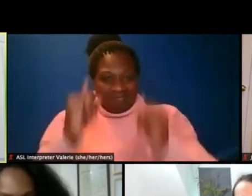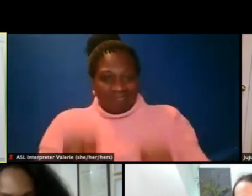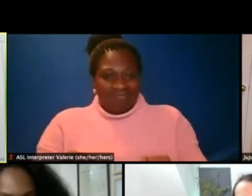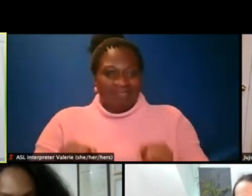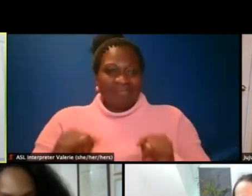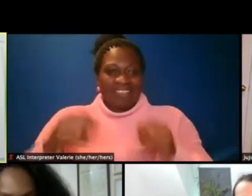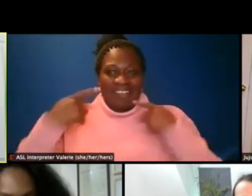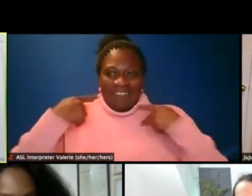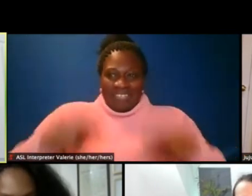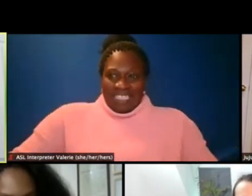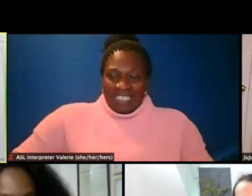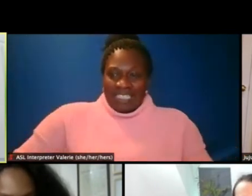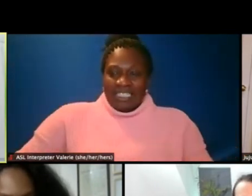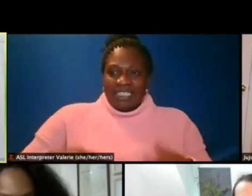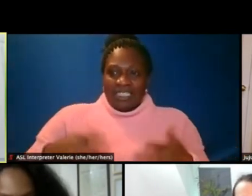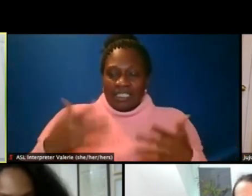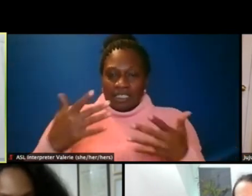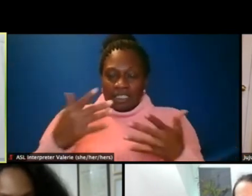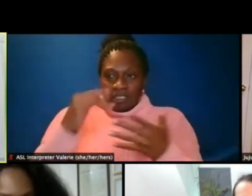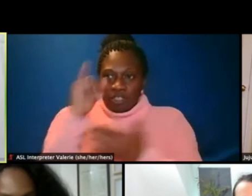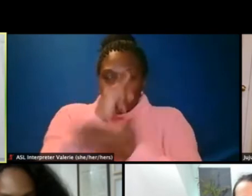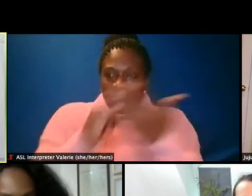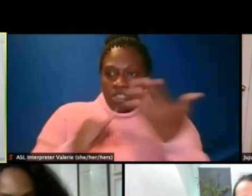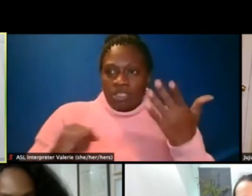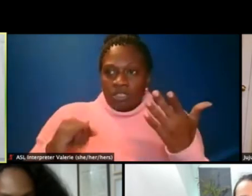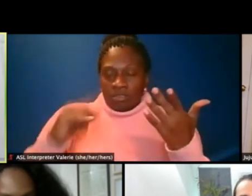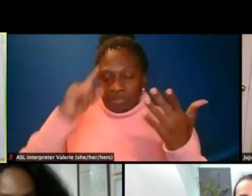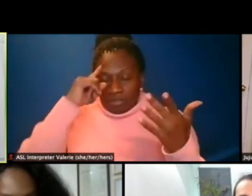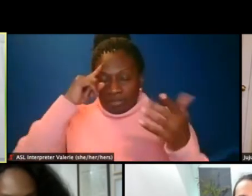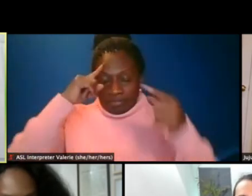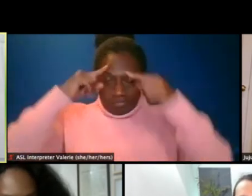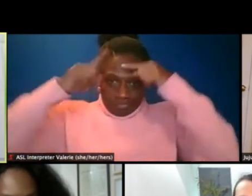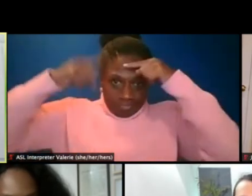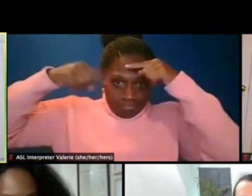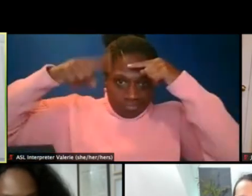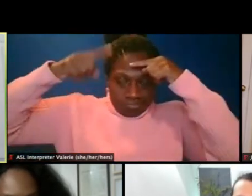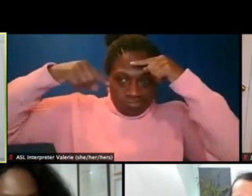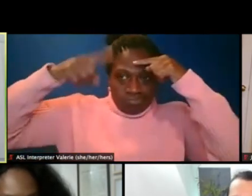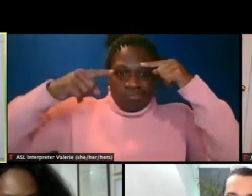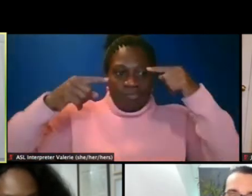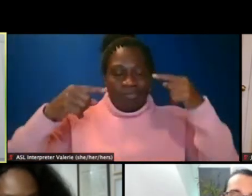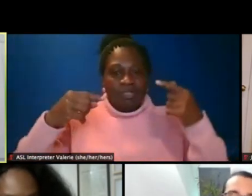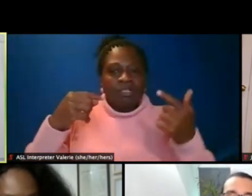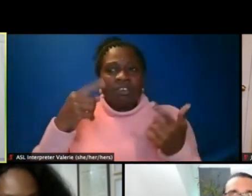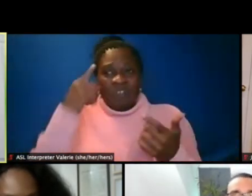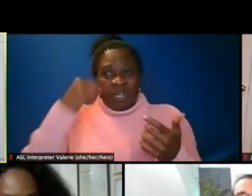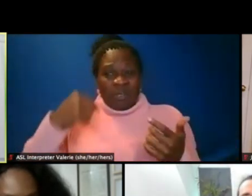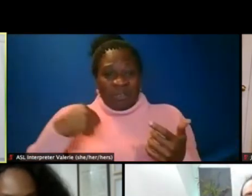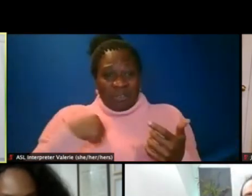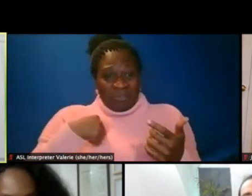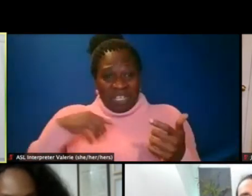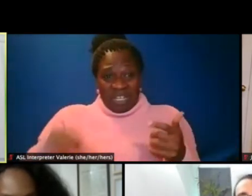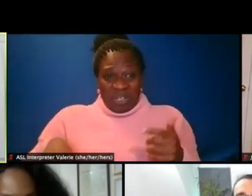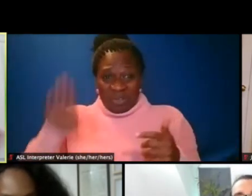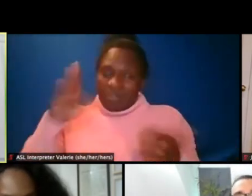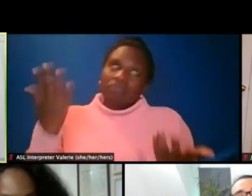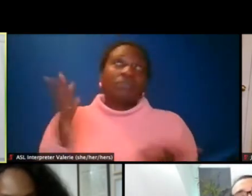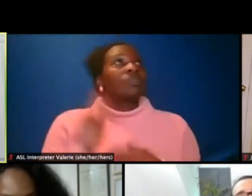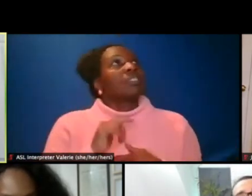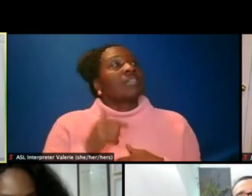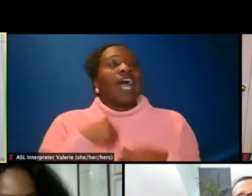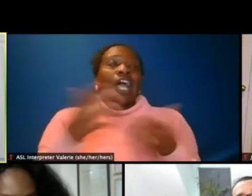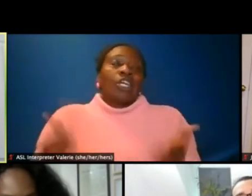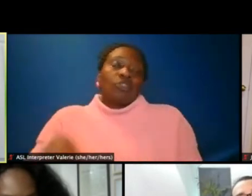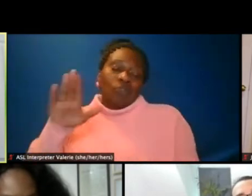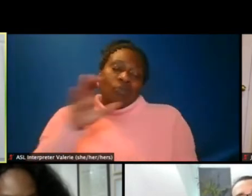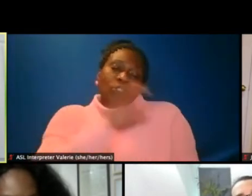physically and artistically. Those are the thoughts that kind of go through my head. And I think for me, just, you know, I grew up Christian